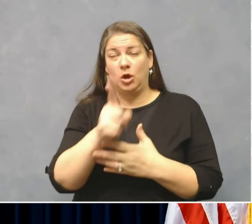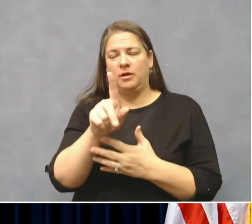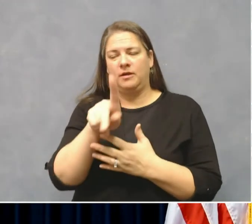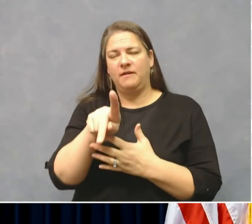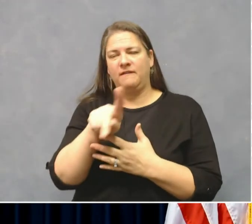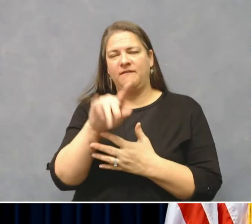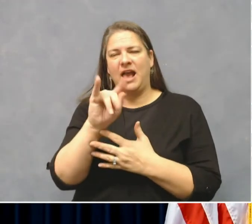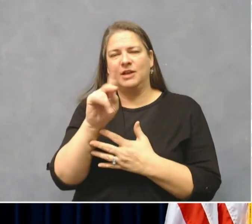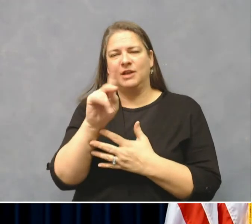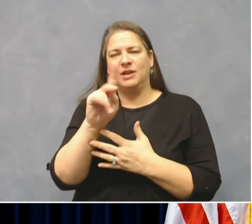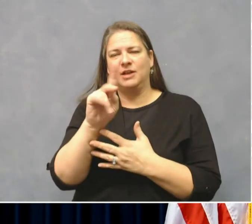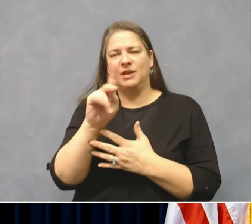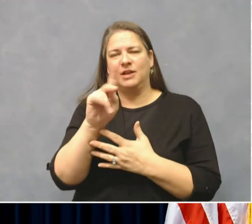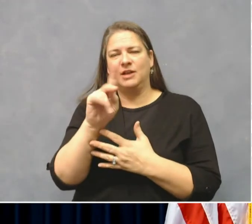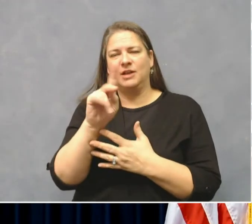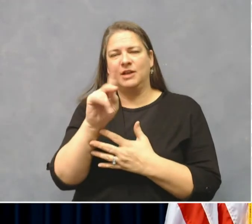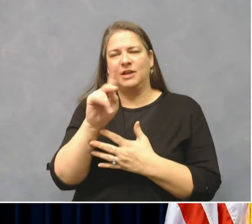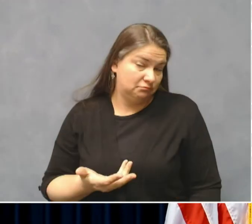we hope we could have,